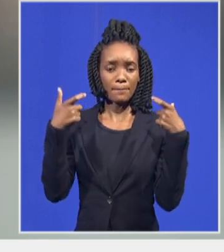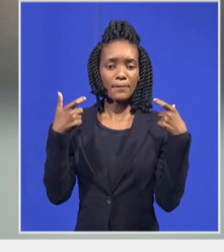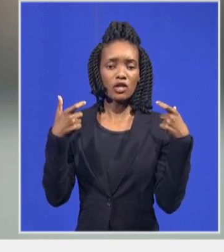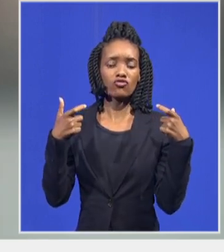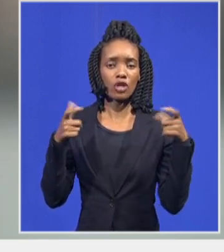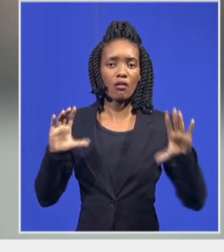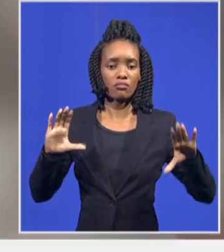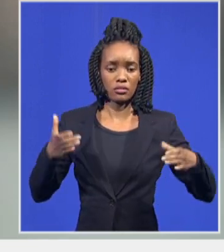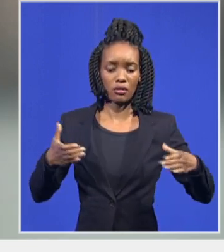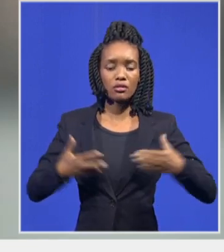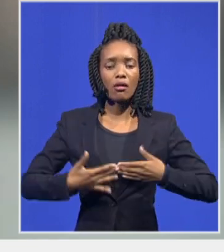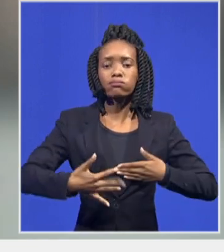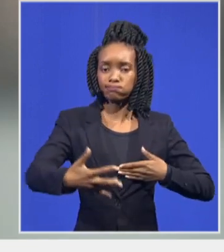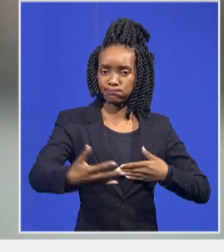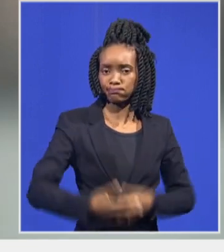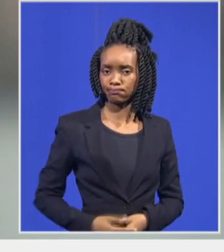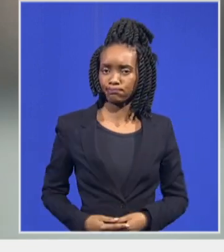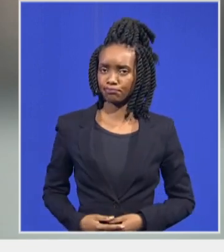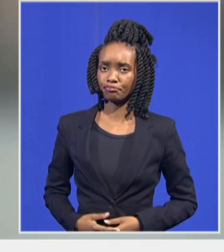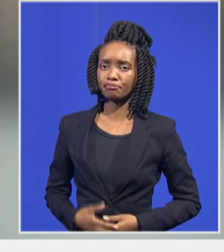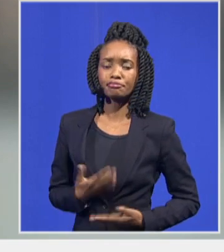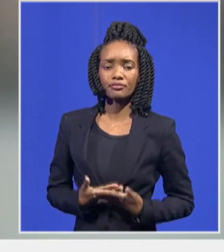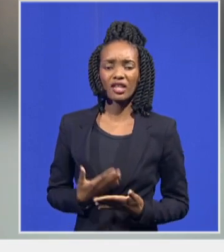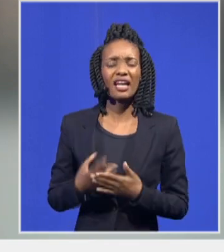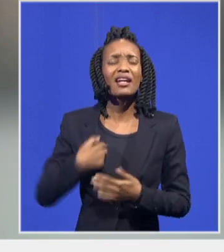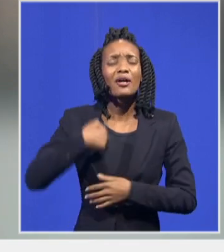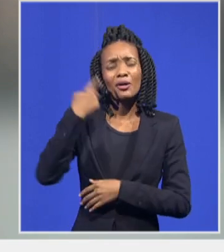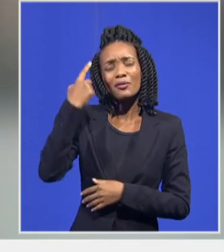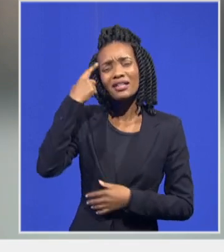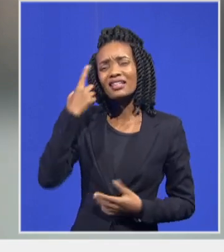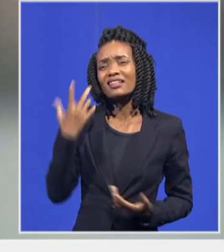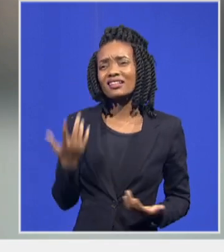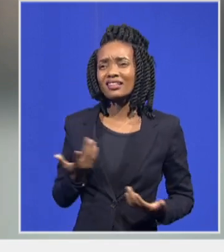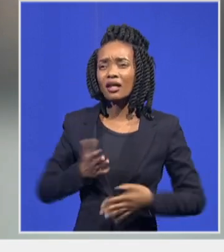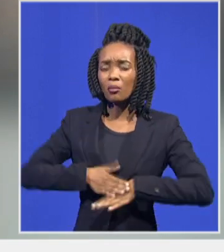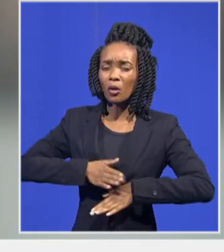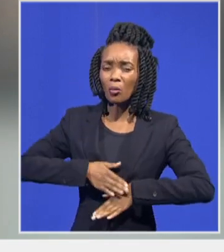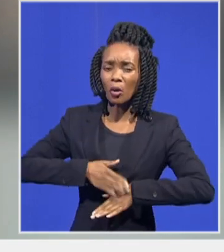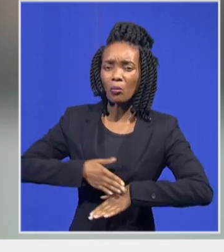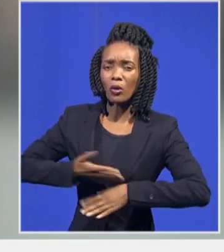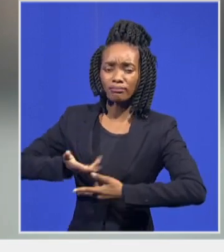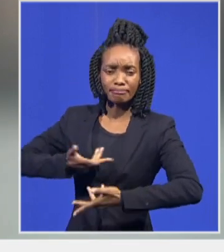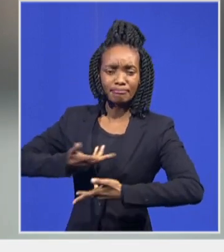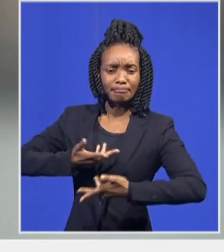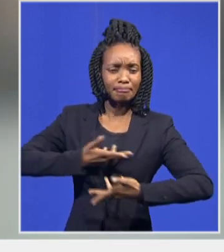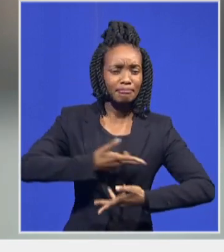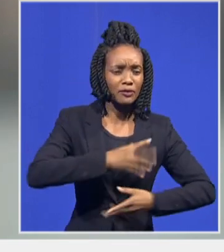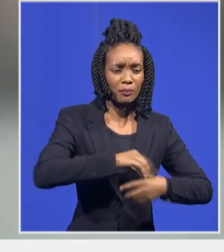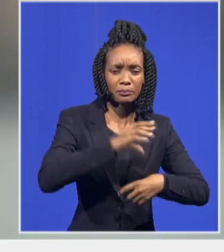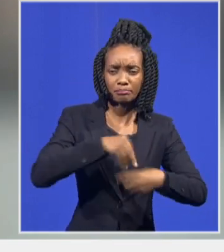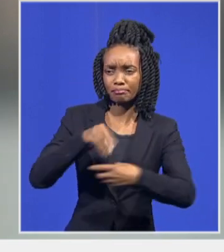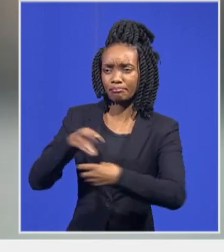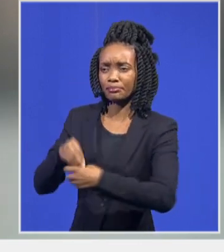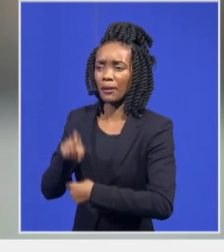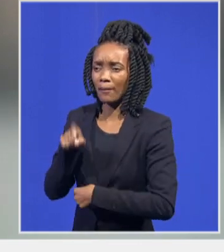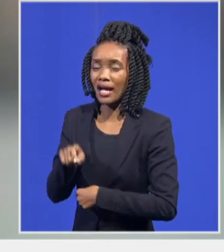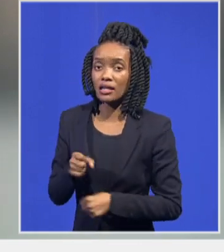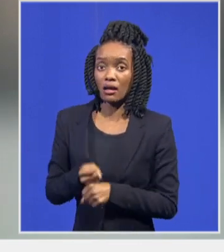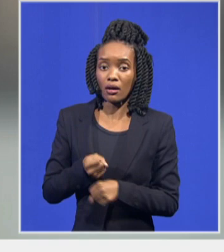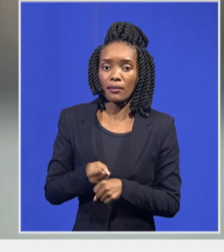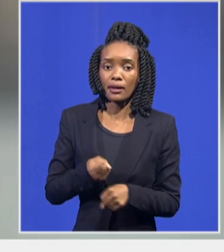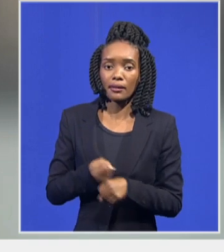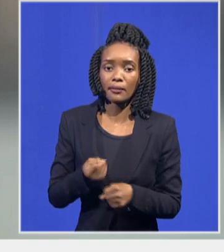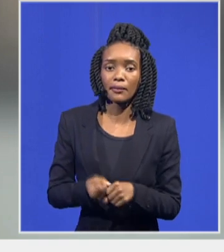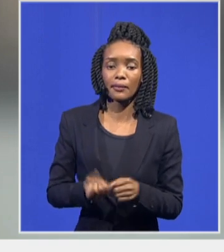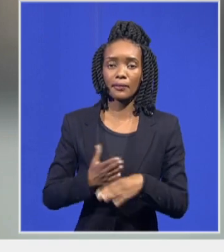So we do think there's, clearly we need to do more engagement and work on it. But the message we're saying